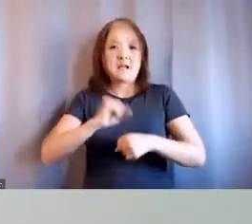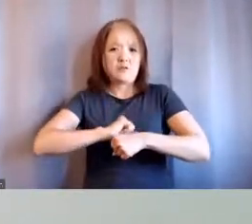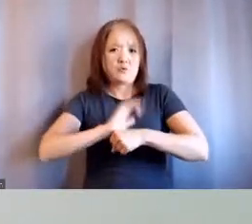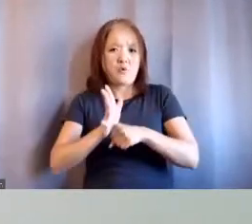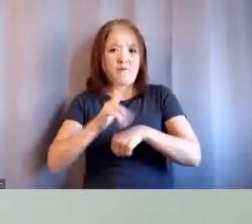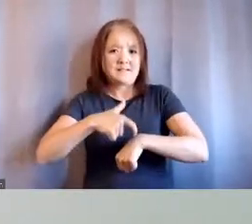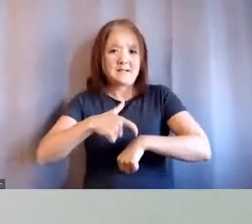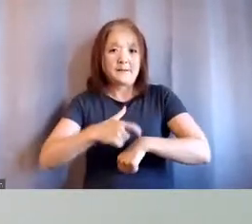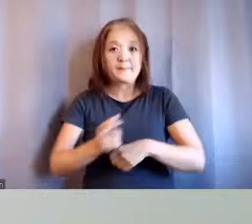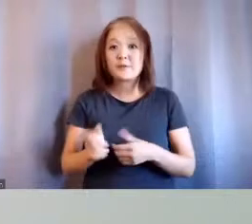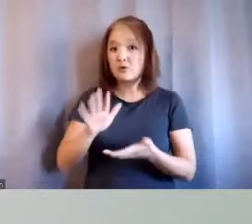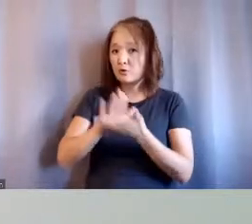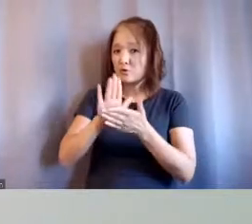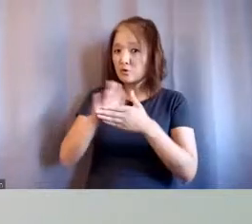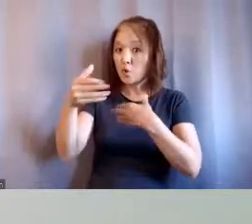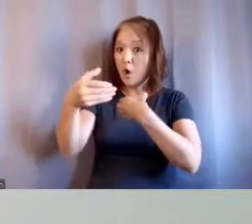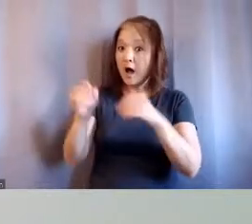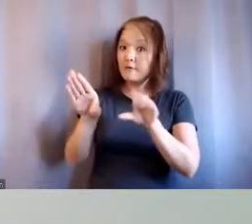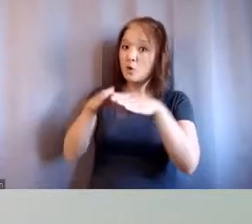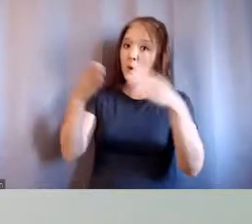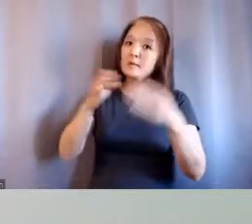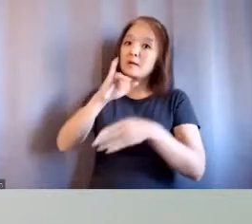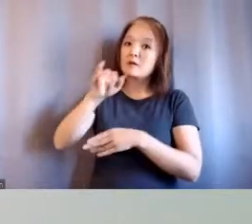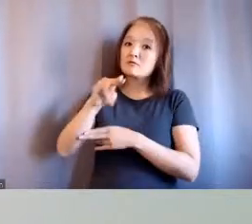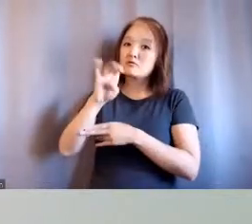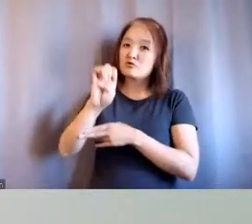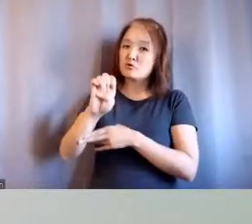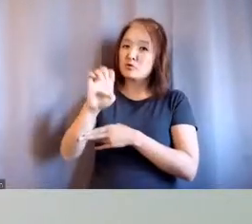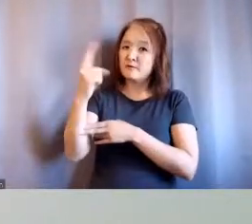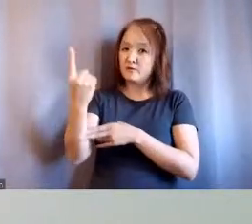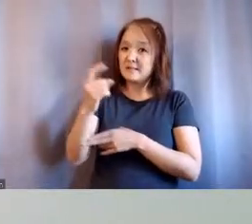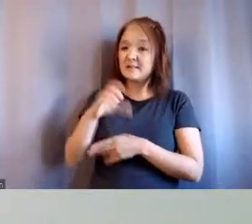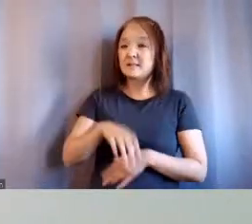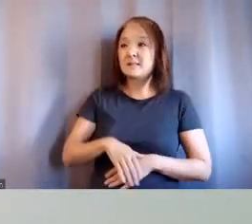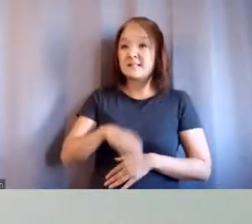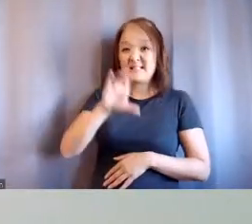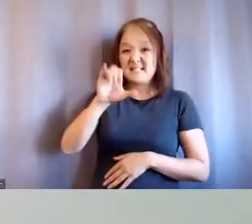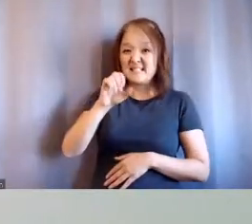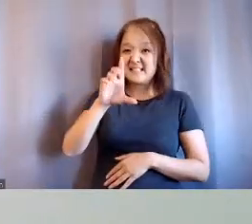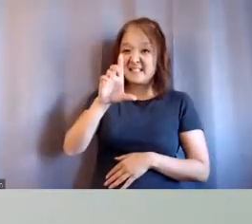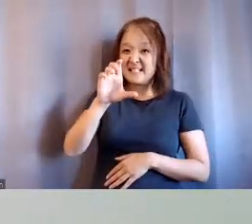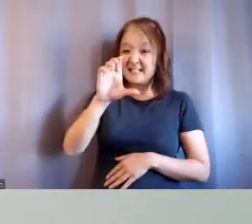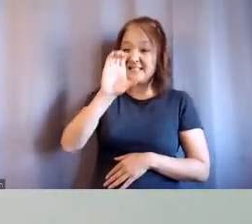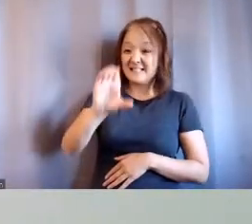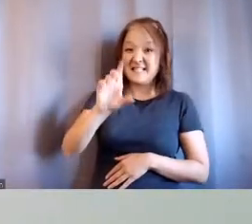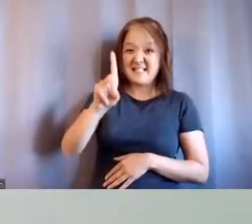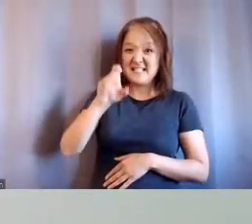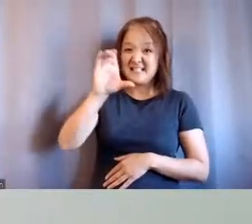With school offices opening on June 1st, should CDC signs be posted?